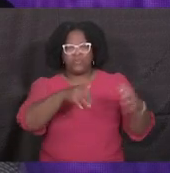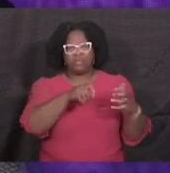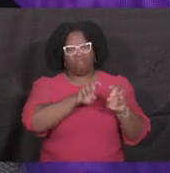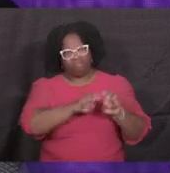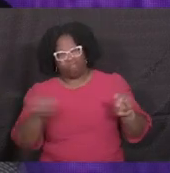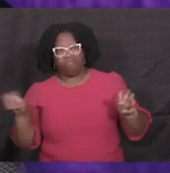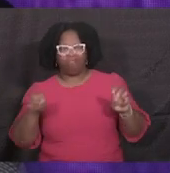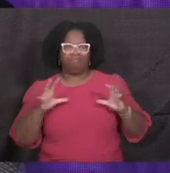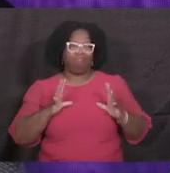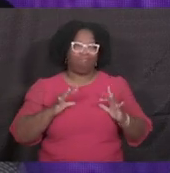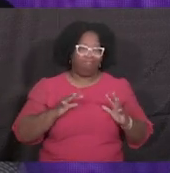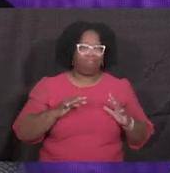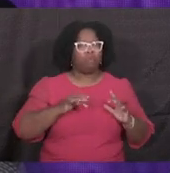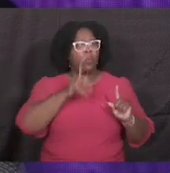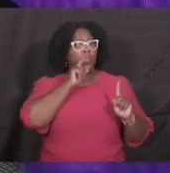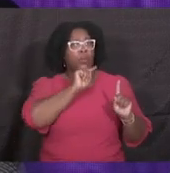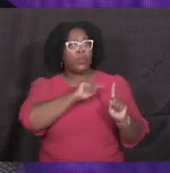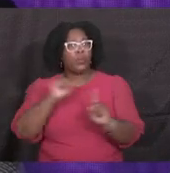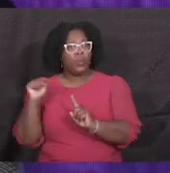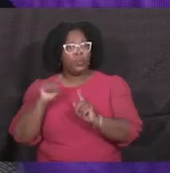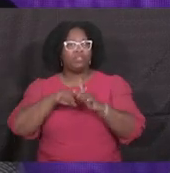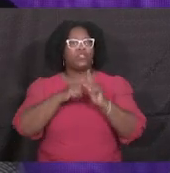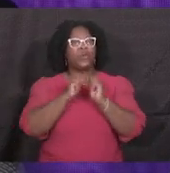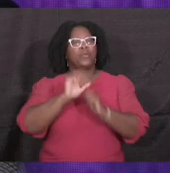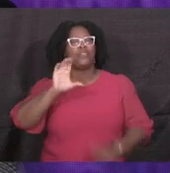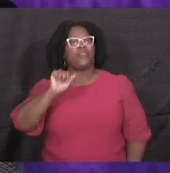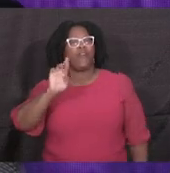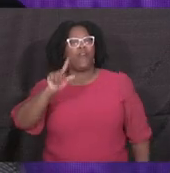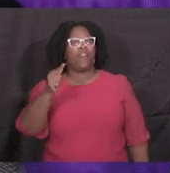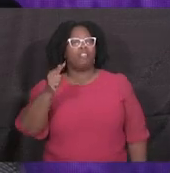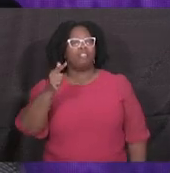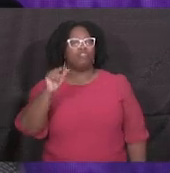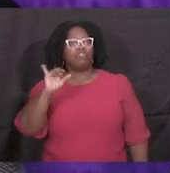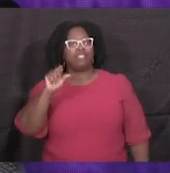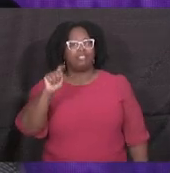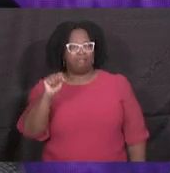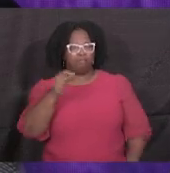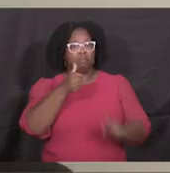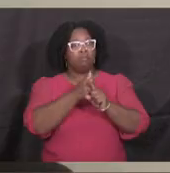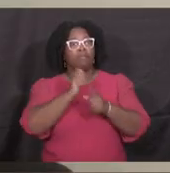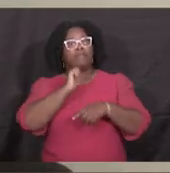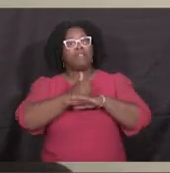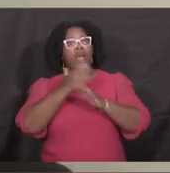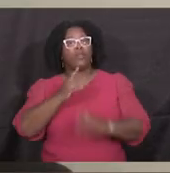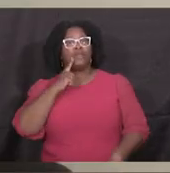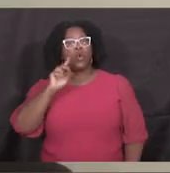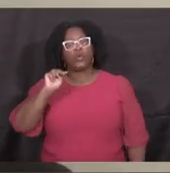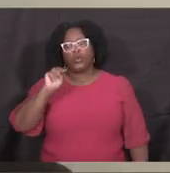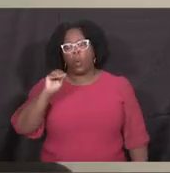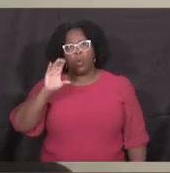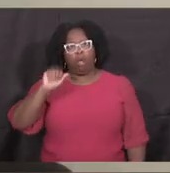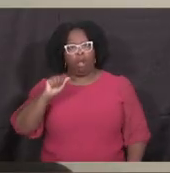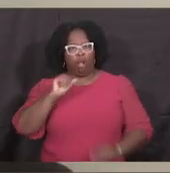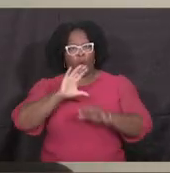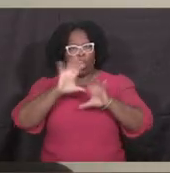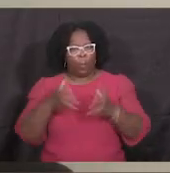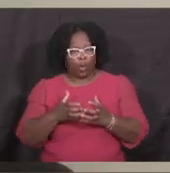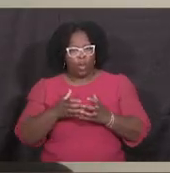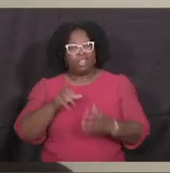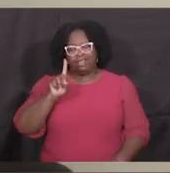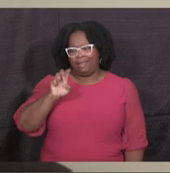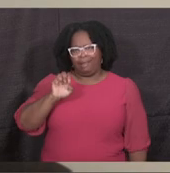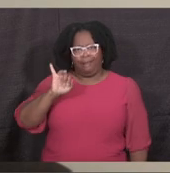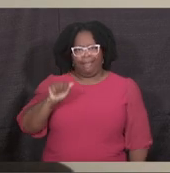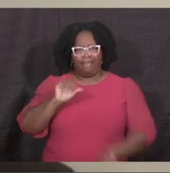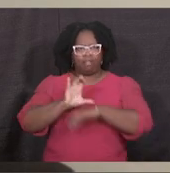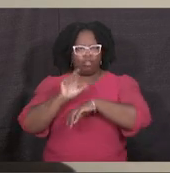panelists. Let's get to know them quickly. We'll start with Carl Gist. He is the founder of Noka Global, a DEIA consulting